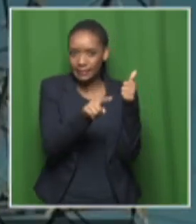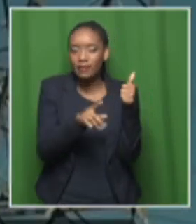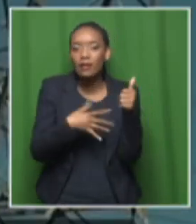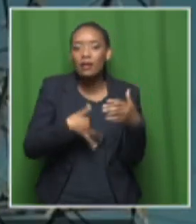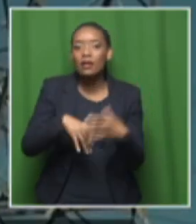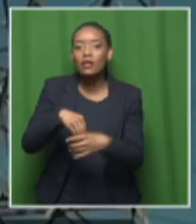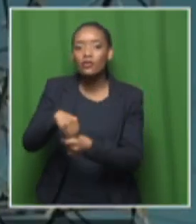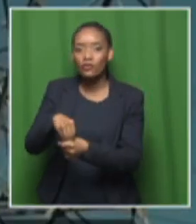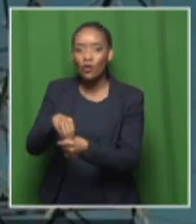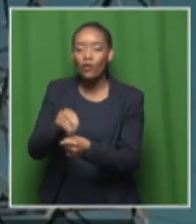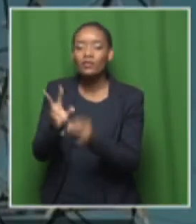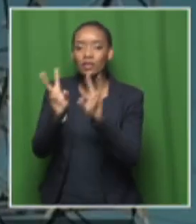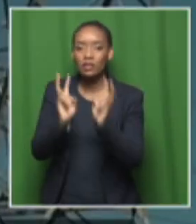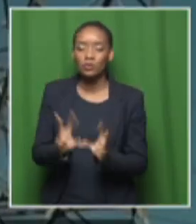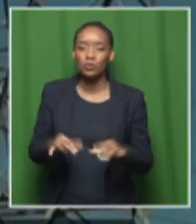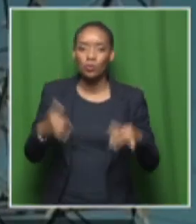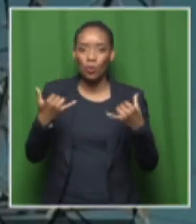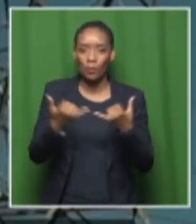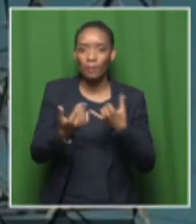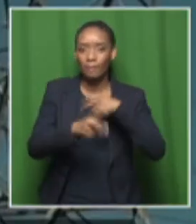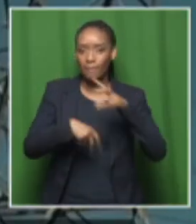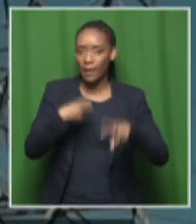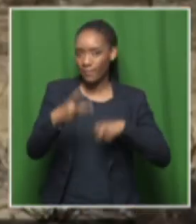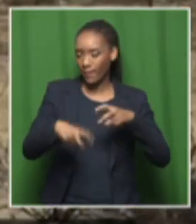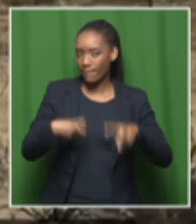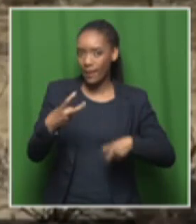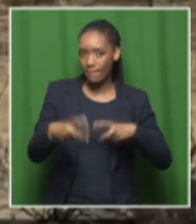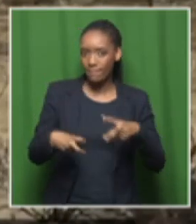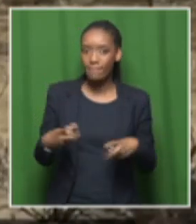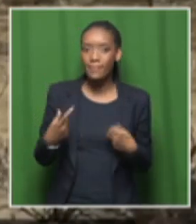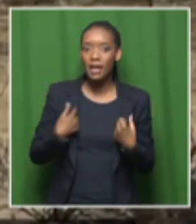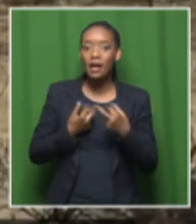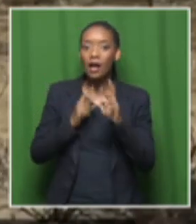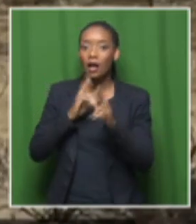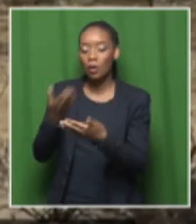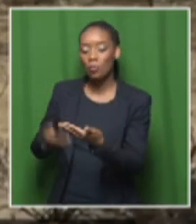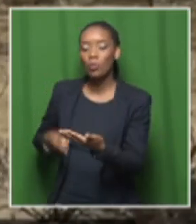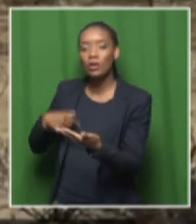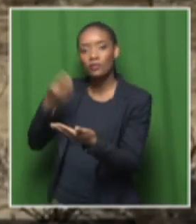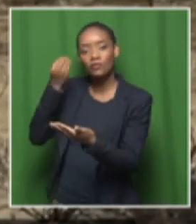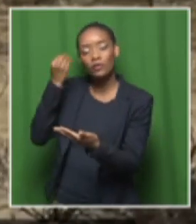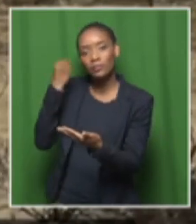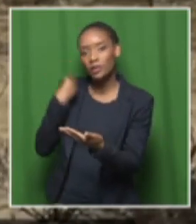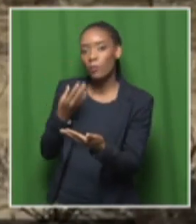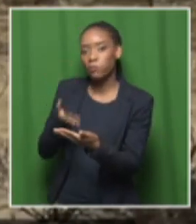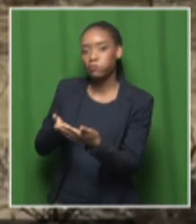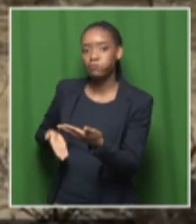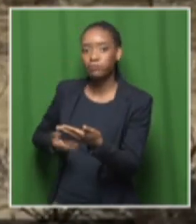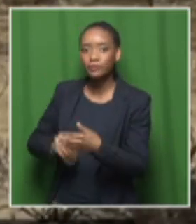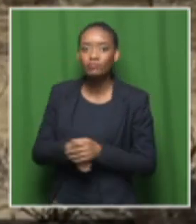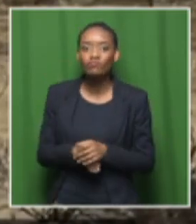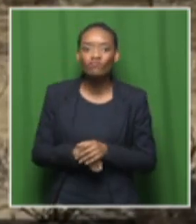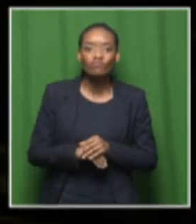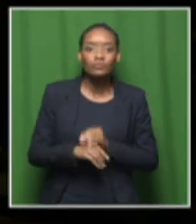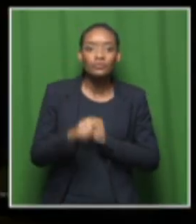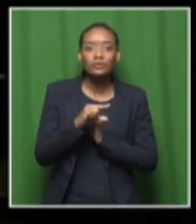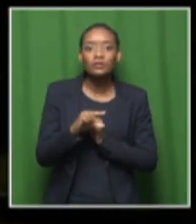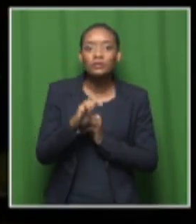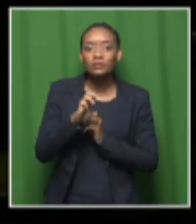and looting at Eskom based on information from this report. George Fivaz Forensic and Risk was